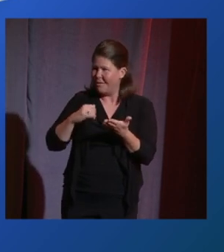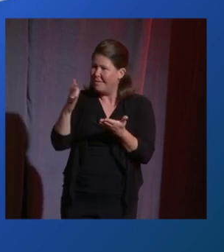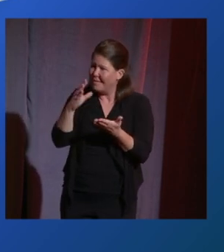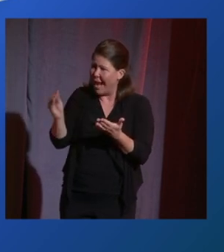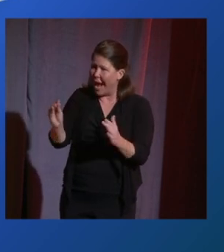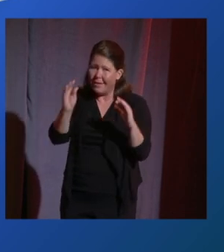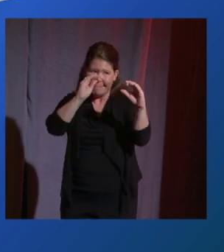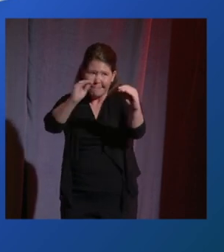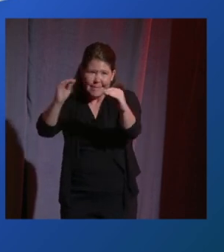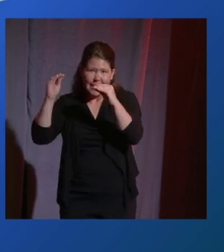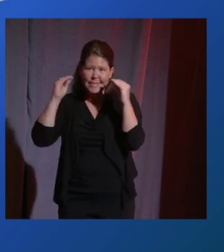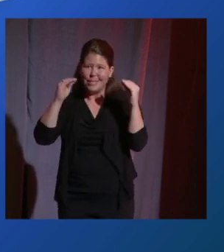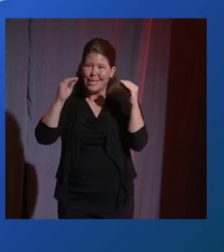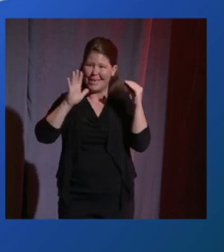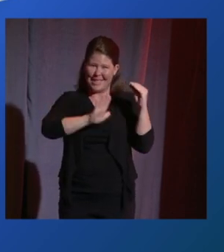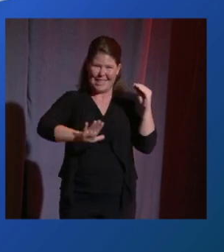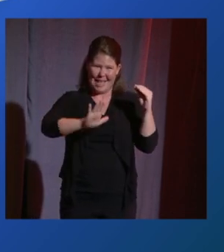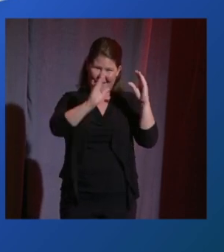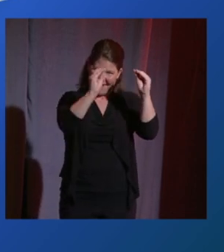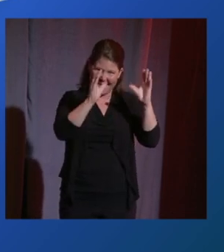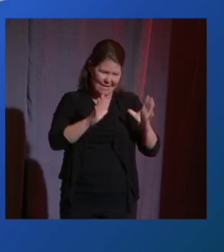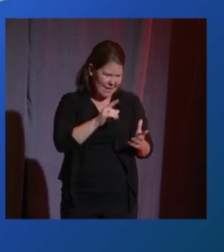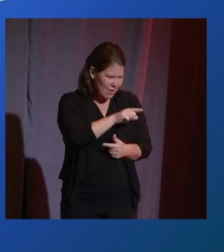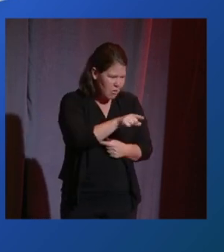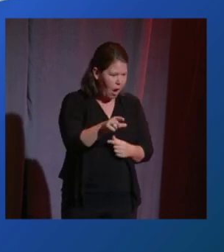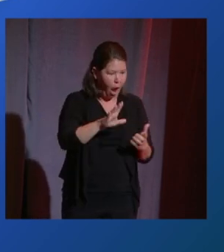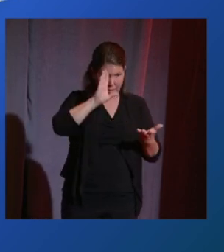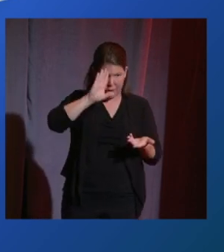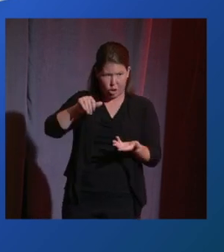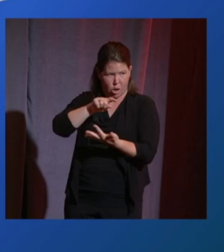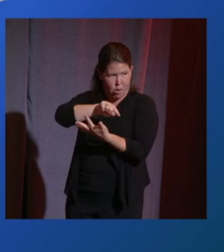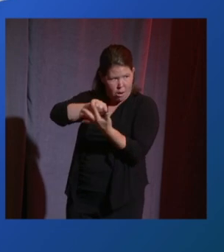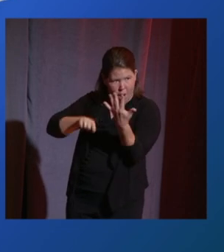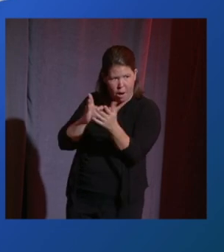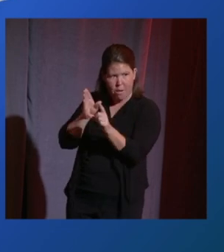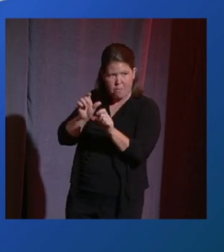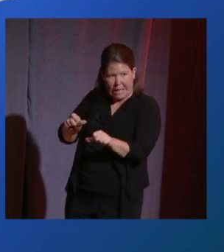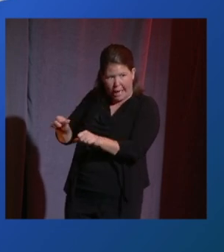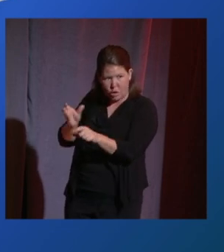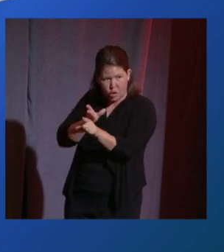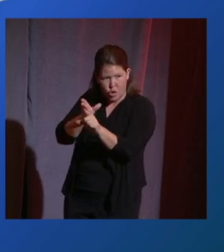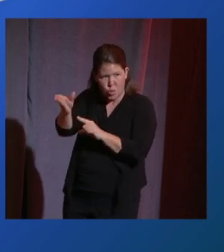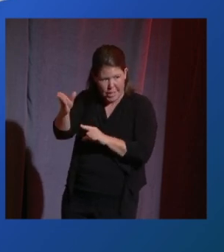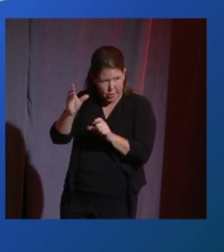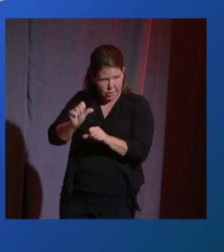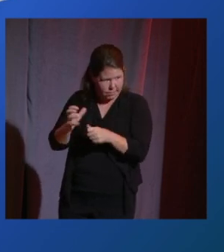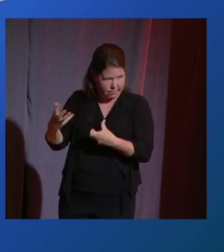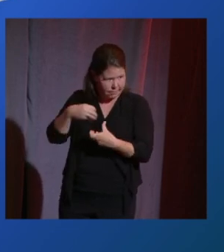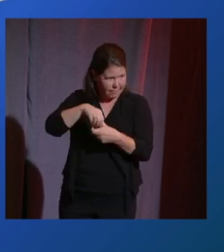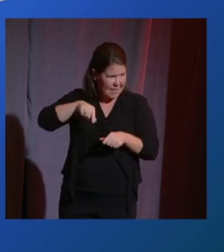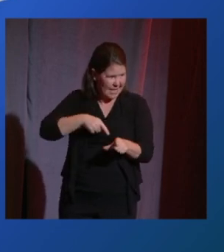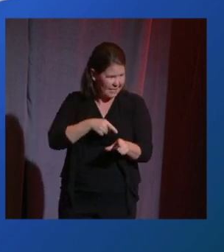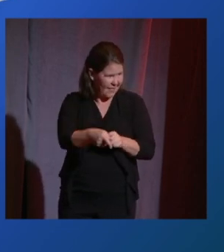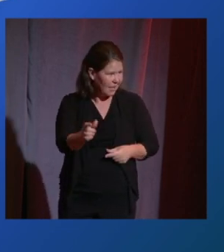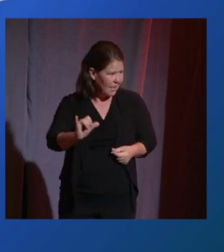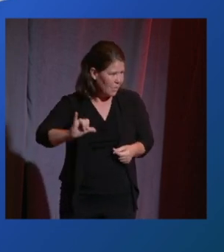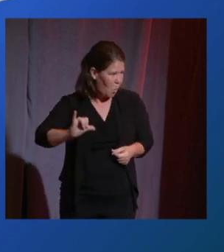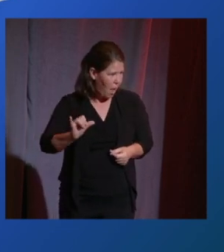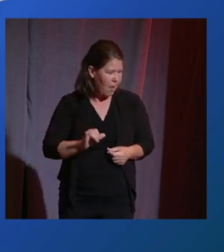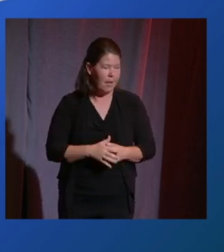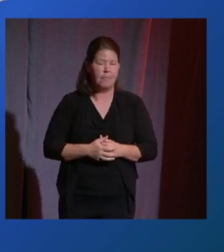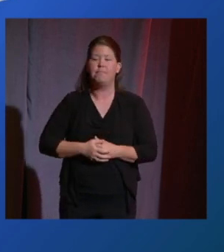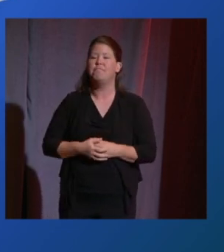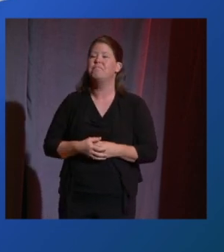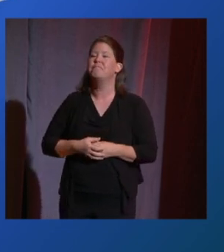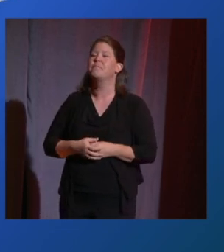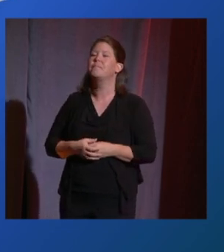exist within uh NGA and other geospatial for as well um so we're excited about that now some of the things that you might think about